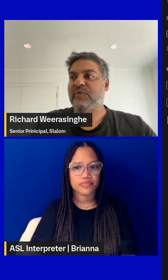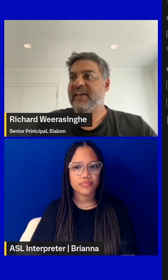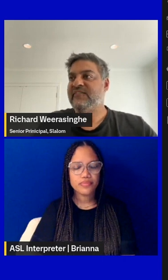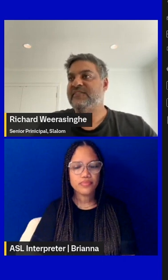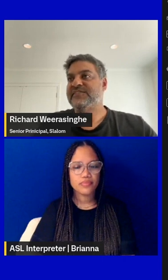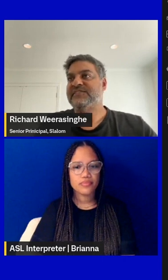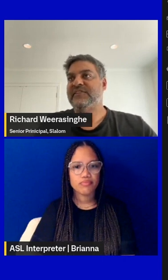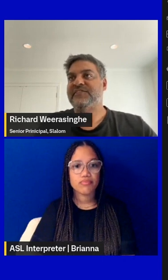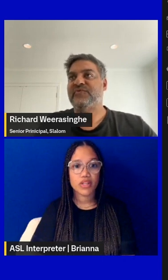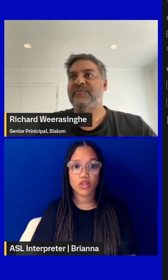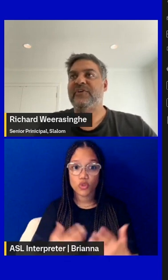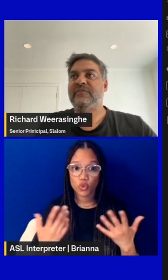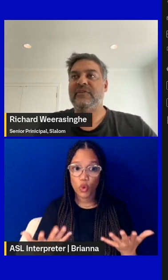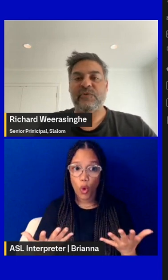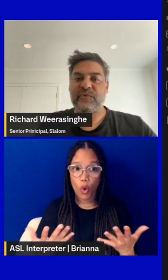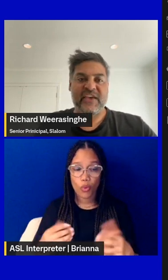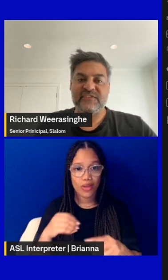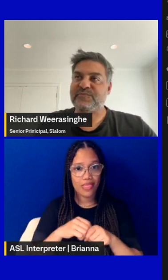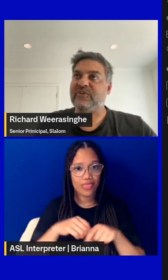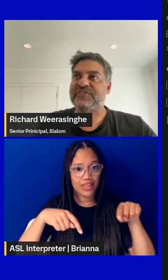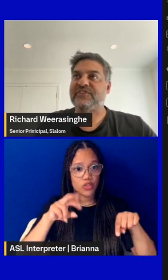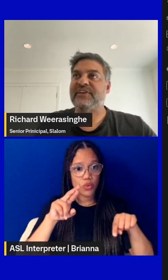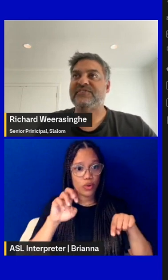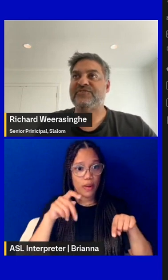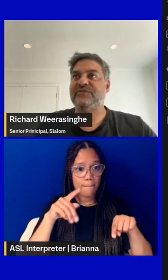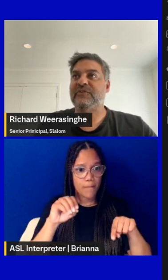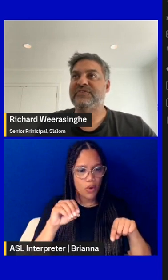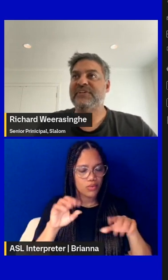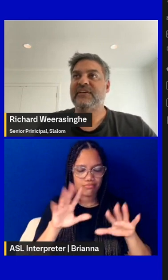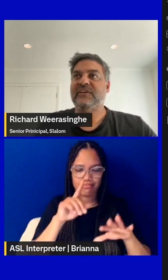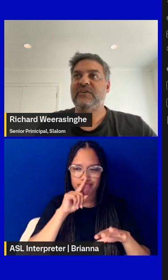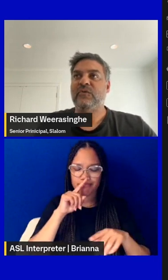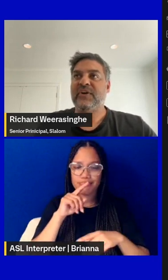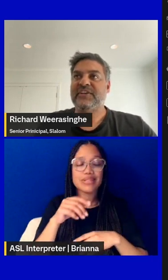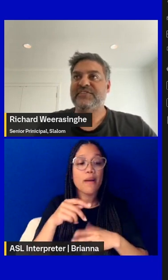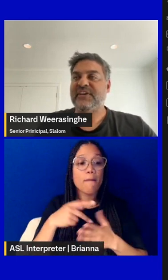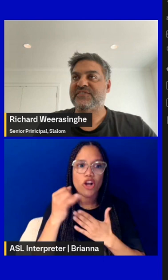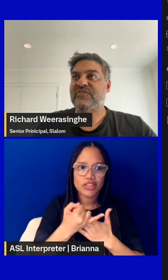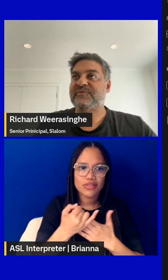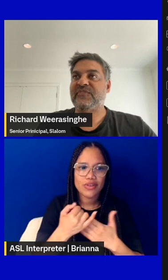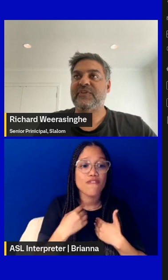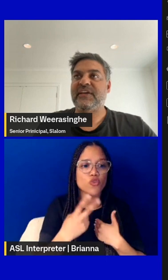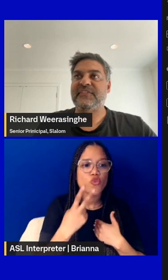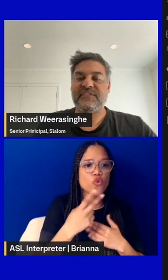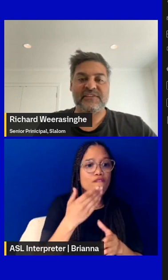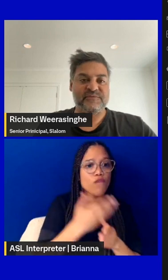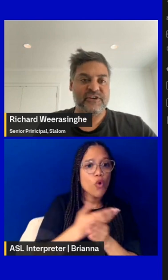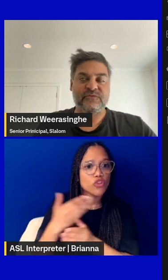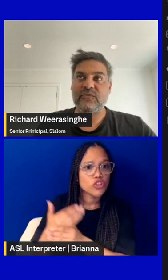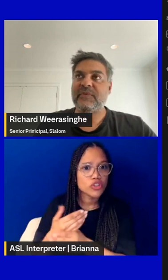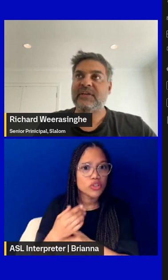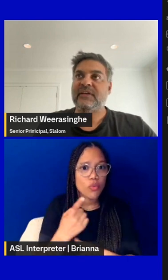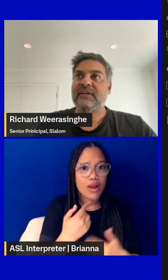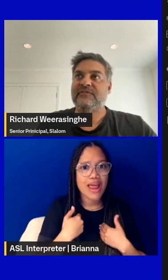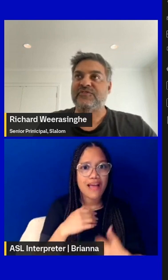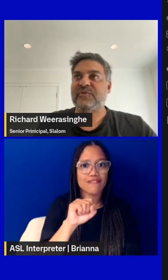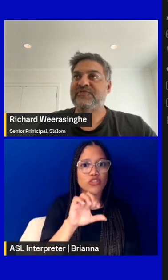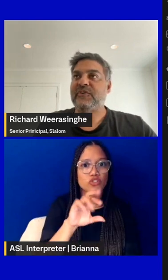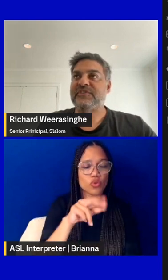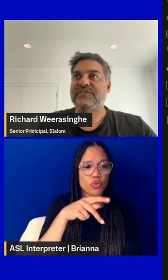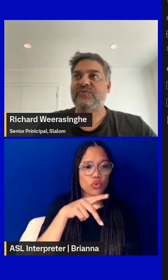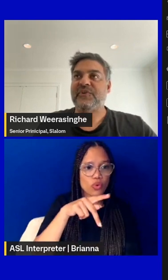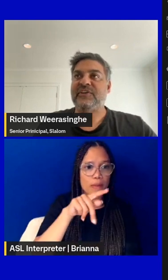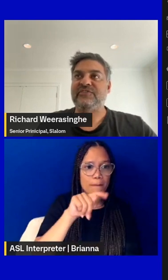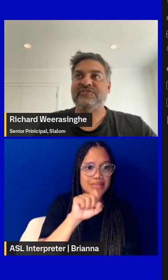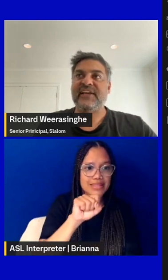So what we have in this repo, and what we have in this project, sorry, is two folders. One contains a scripts folder, and there's some Terraform. The scripts